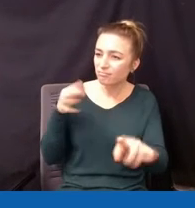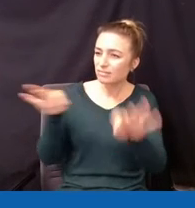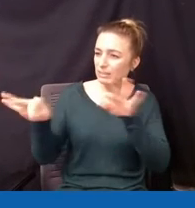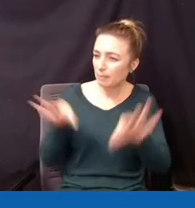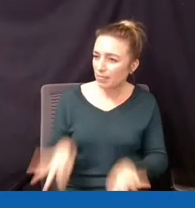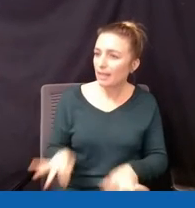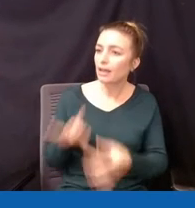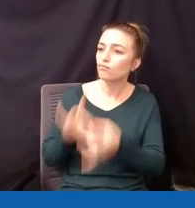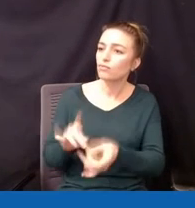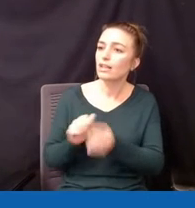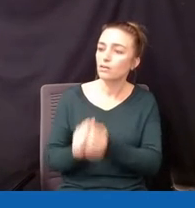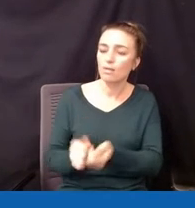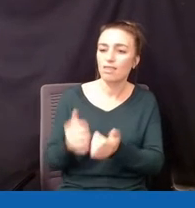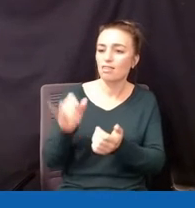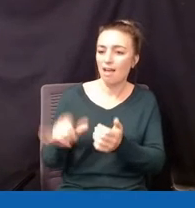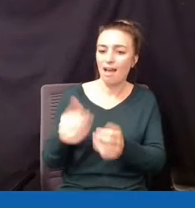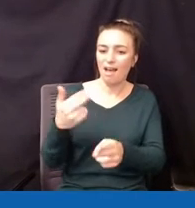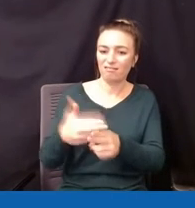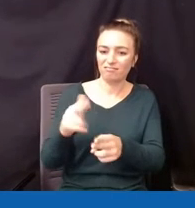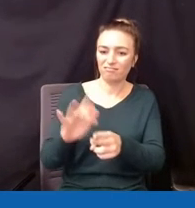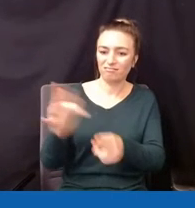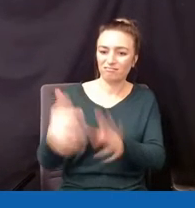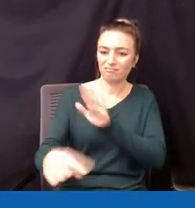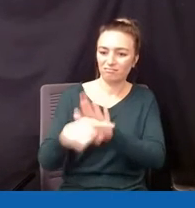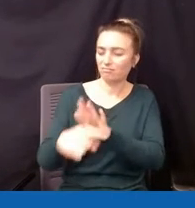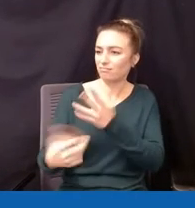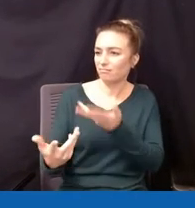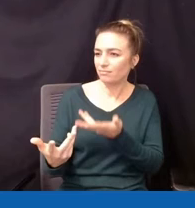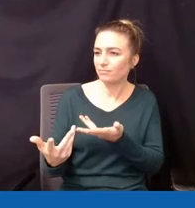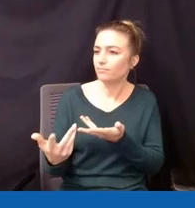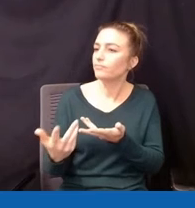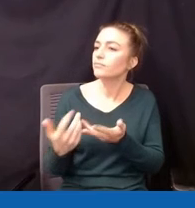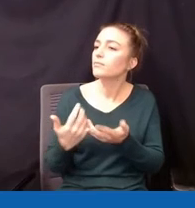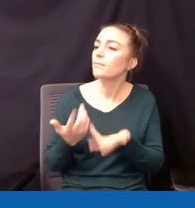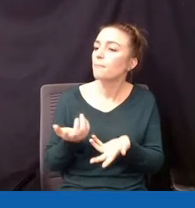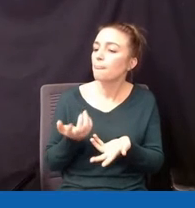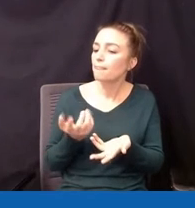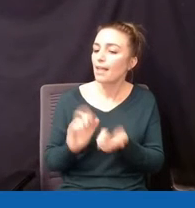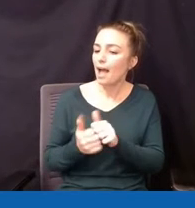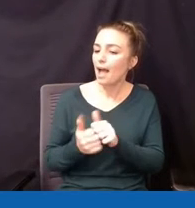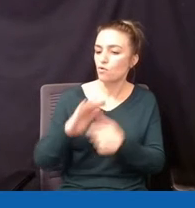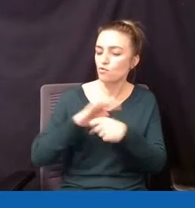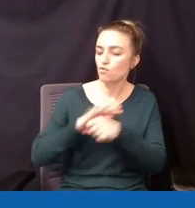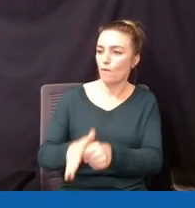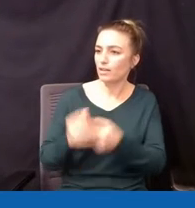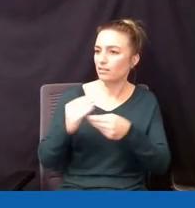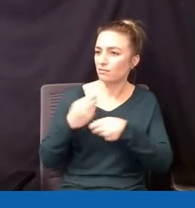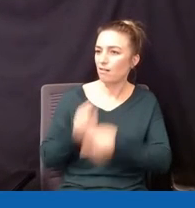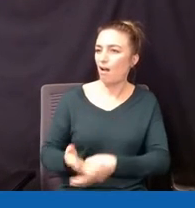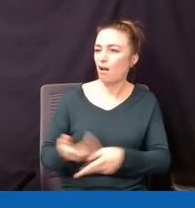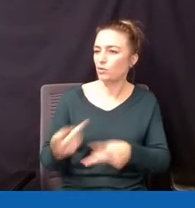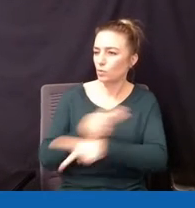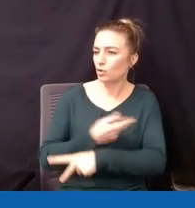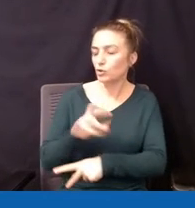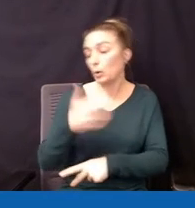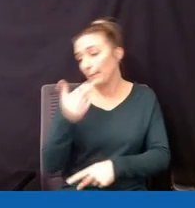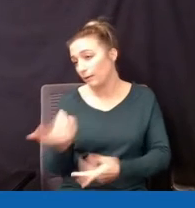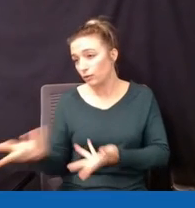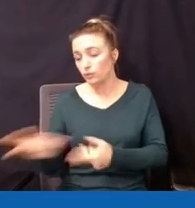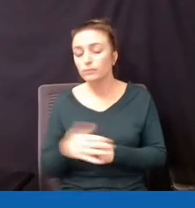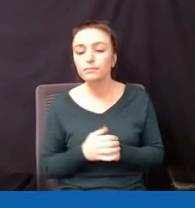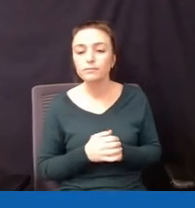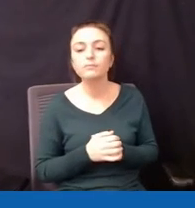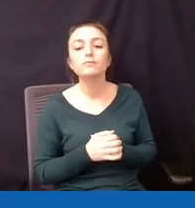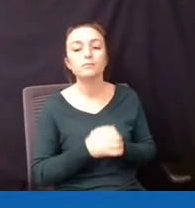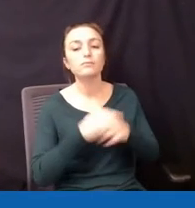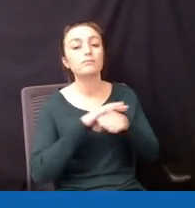the stereotypes that are out there? How has COVID made that either better or worse in your view? So the pandemic, Erica,